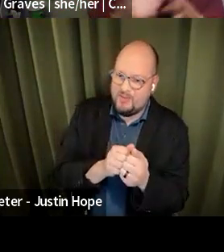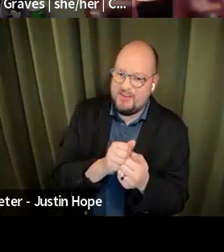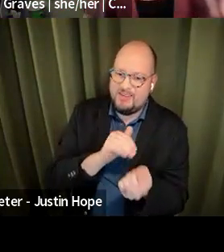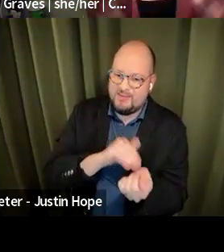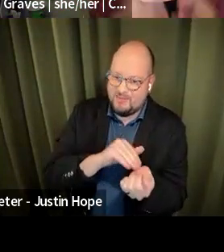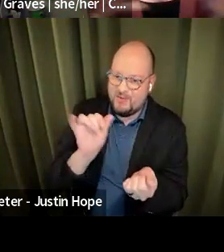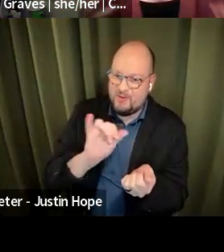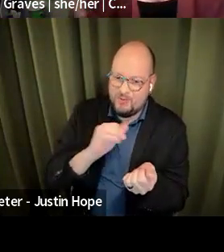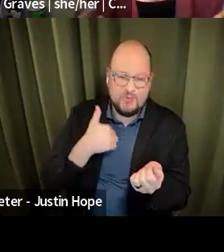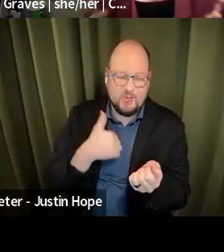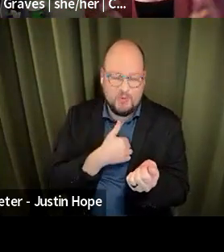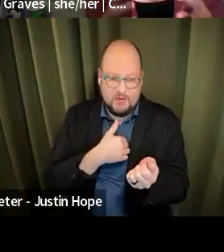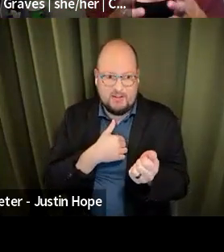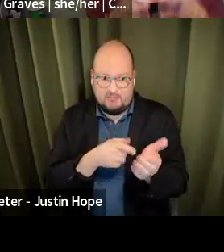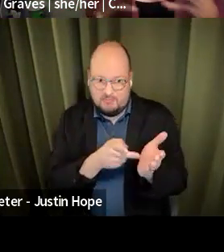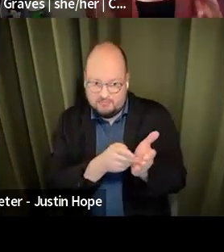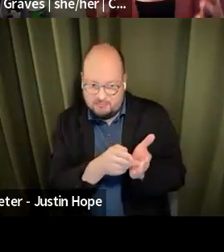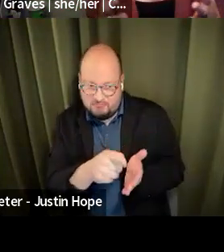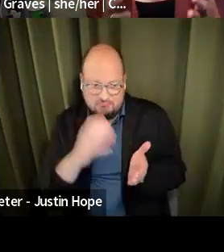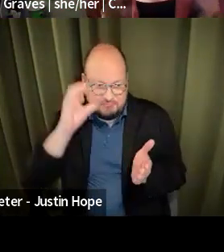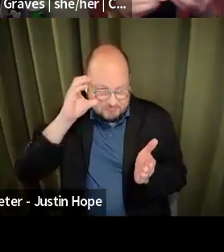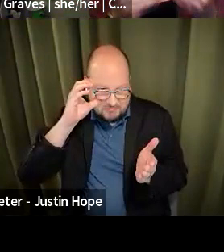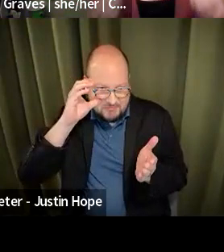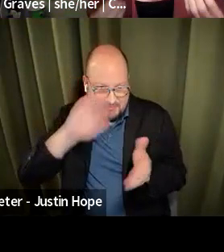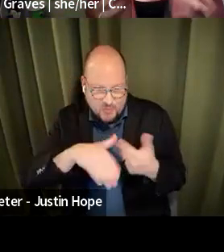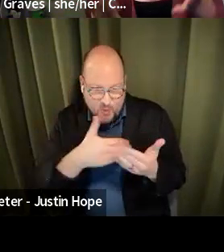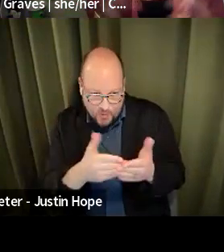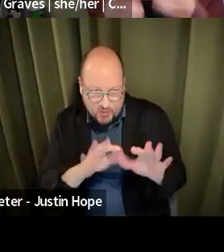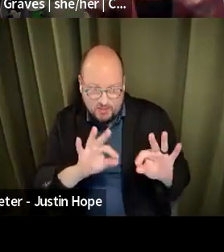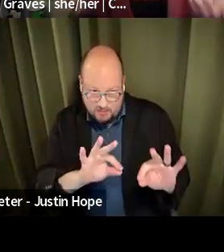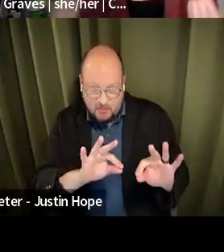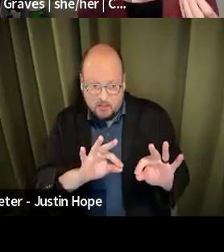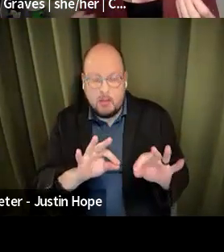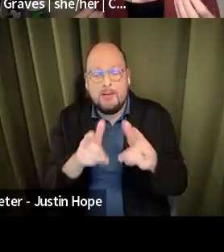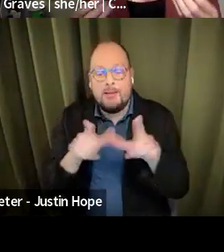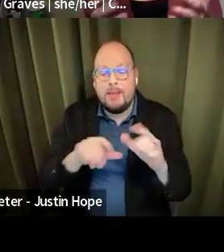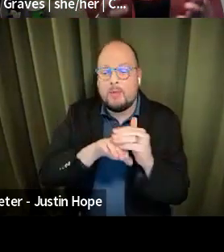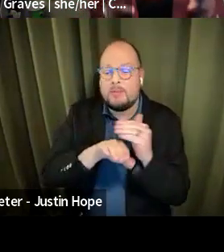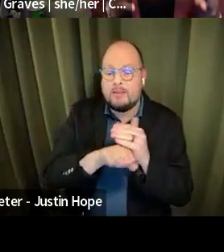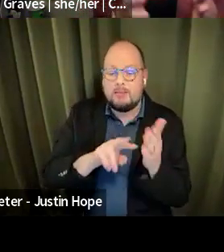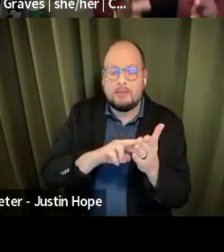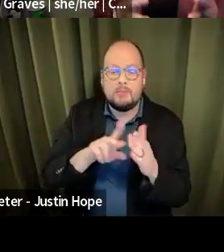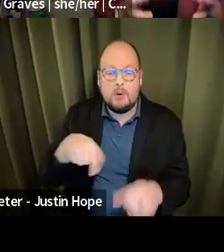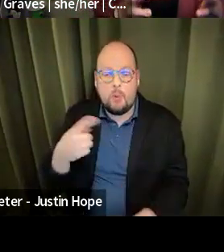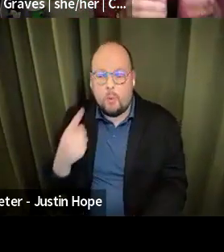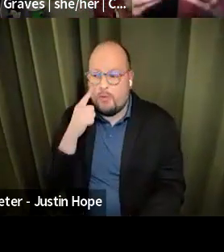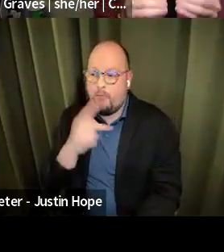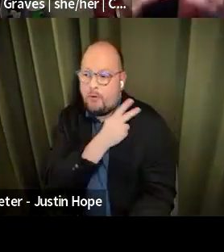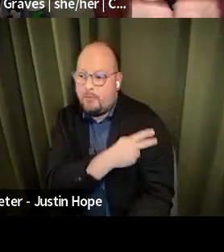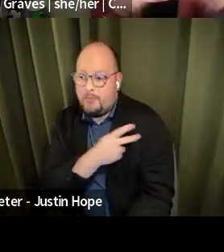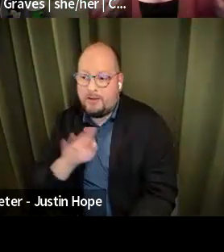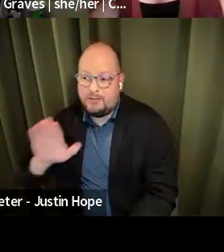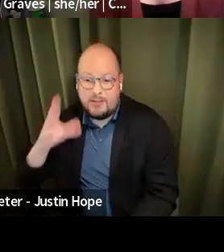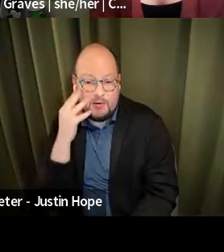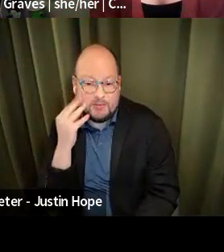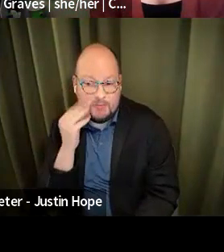trying to deliver. So thinking about language access not only as a patient experience piece, but